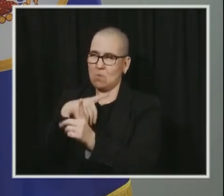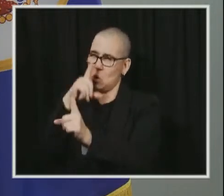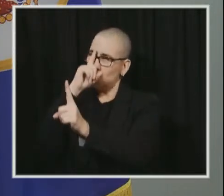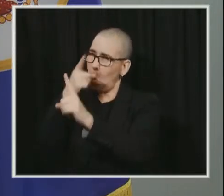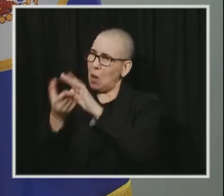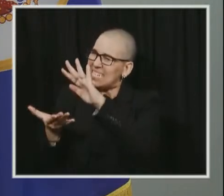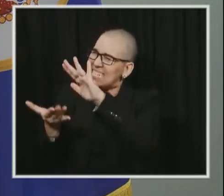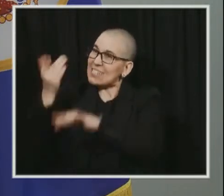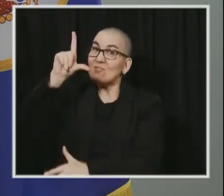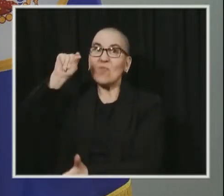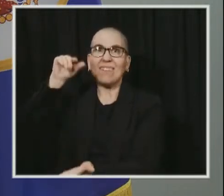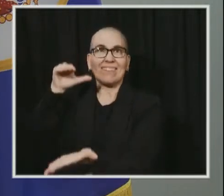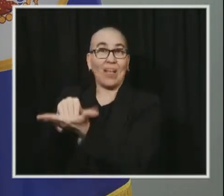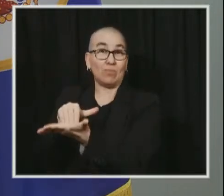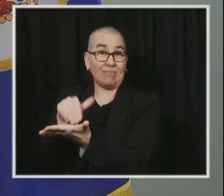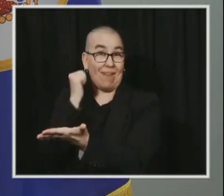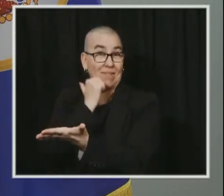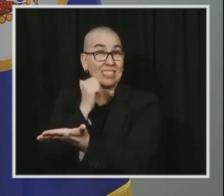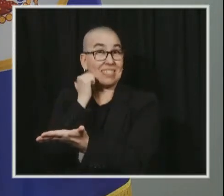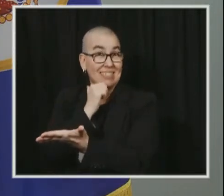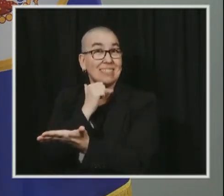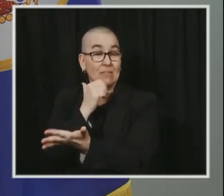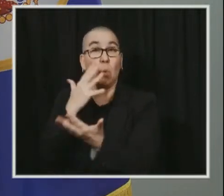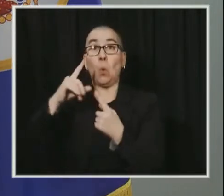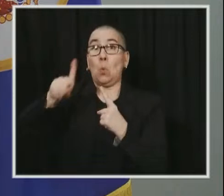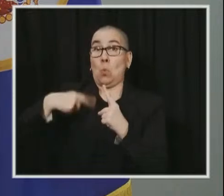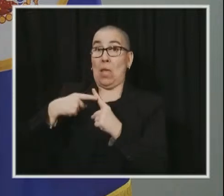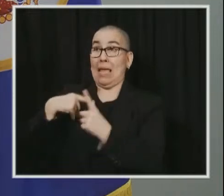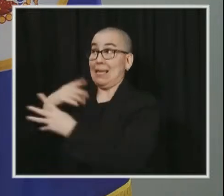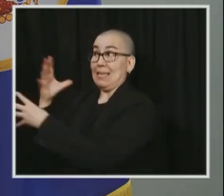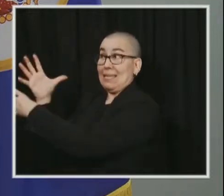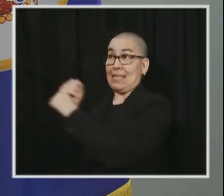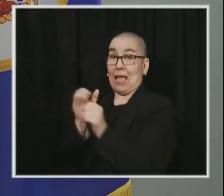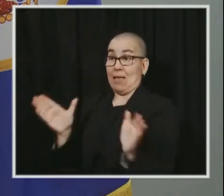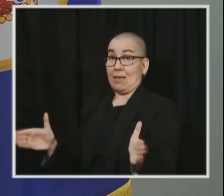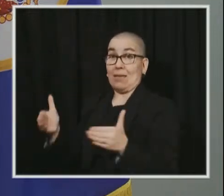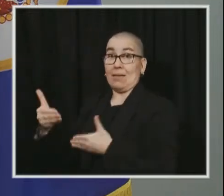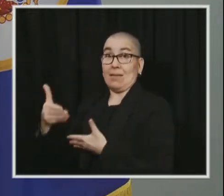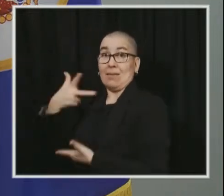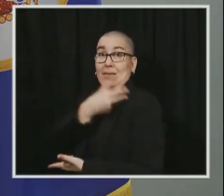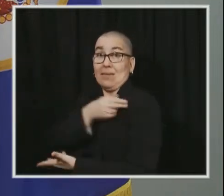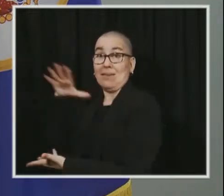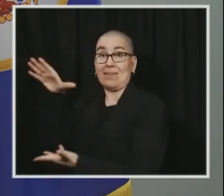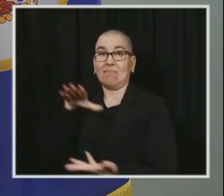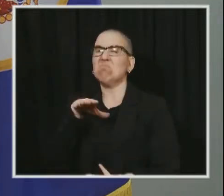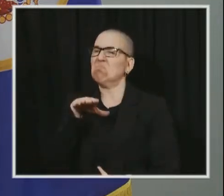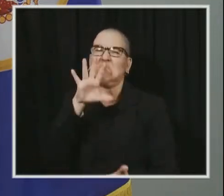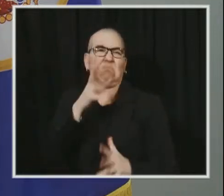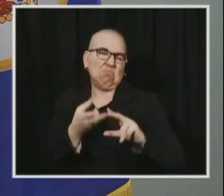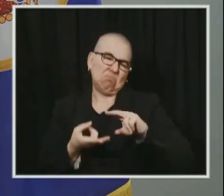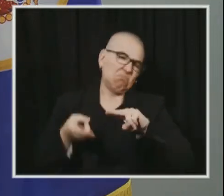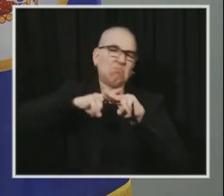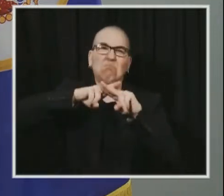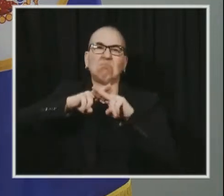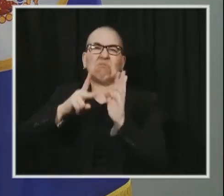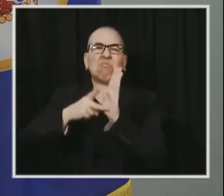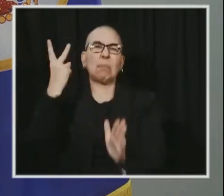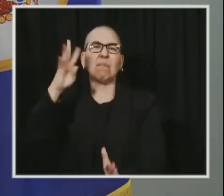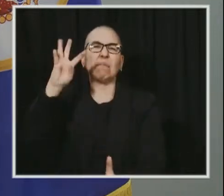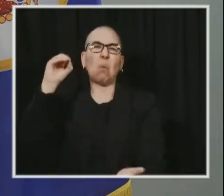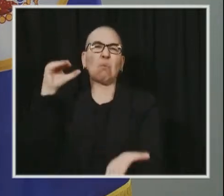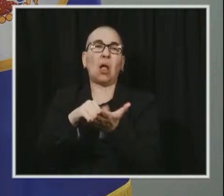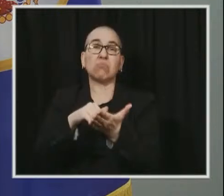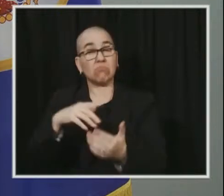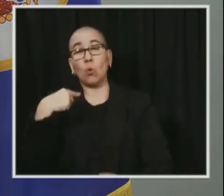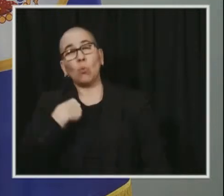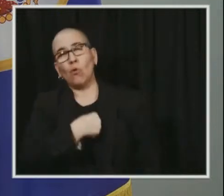when that highway opens up and we can get access to more, we could double that yet again. So we are ready as a state to take